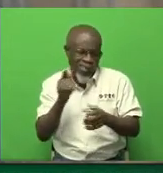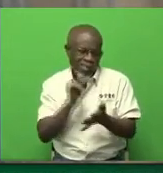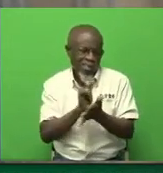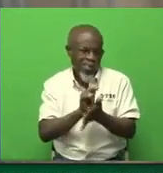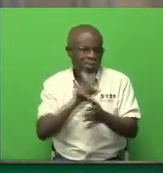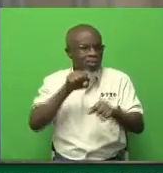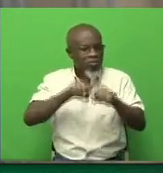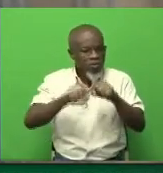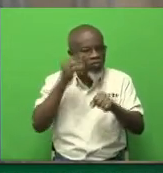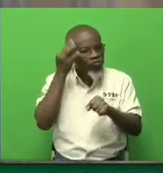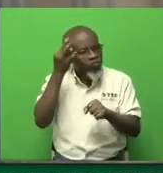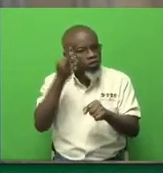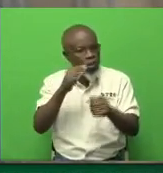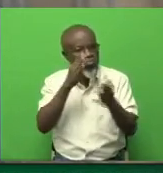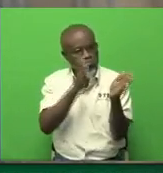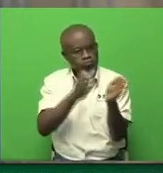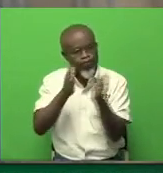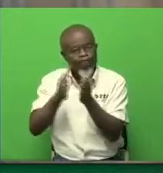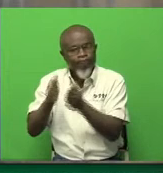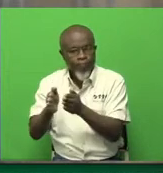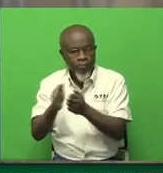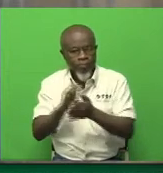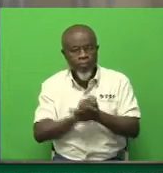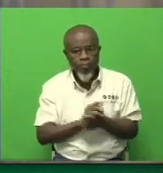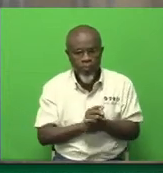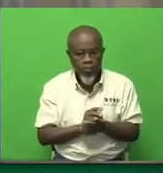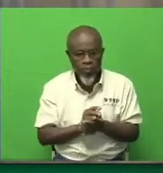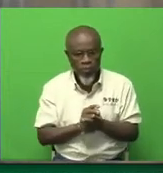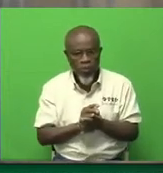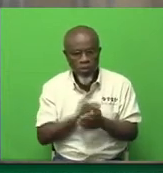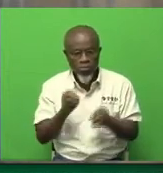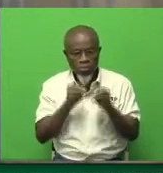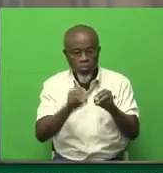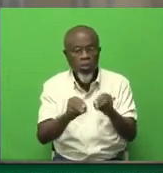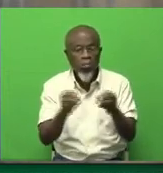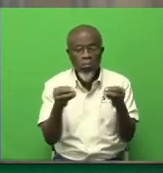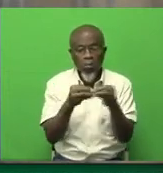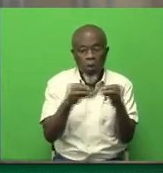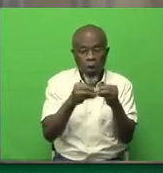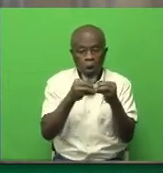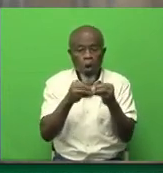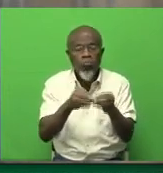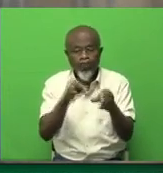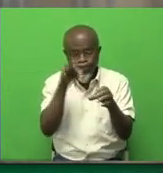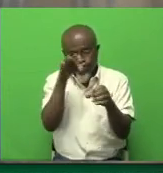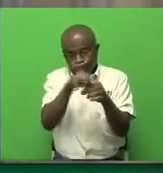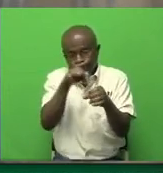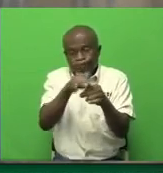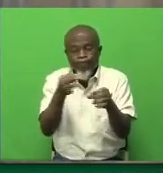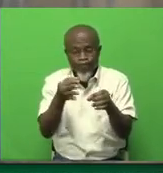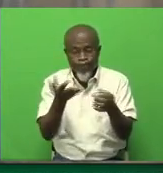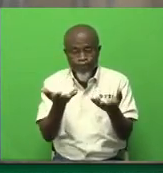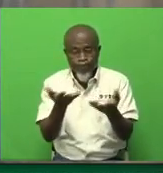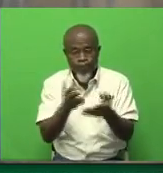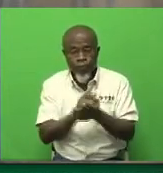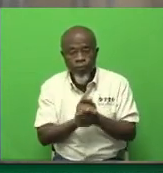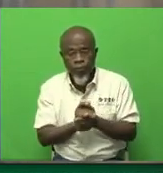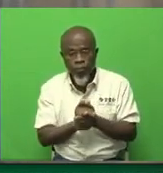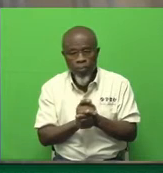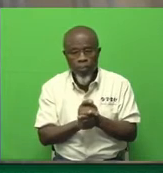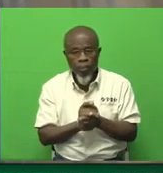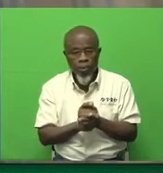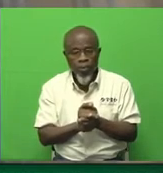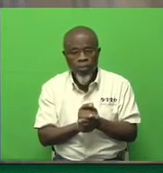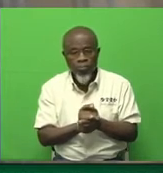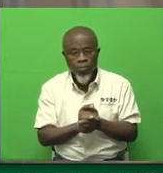on whether to enter increase investment or to withdraw investors will look on with grave